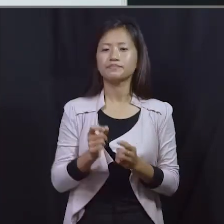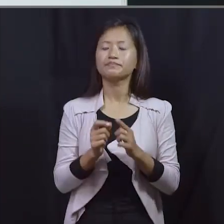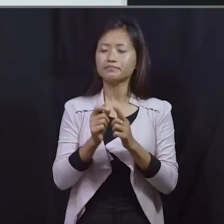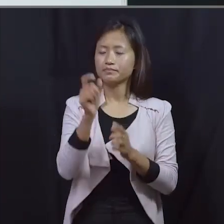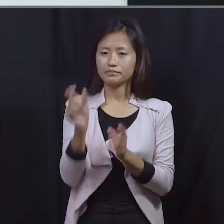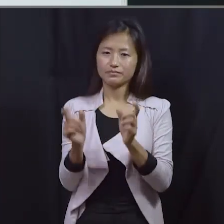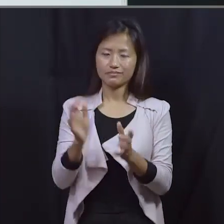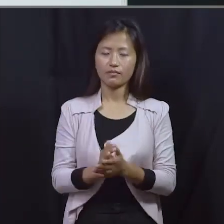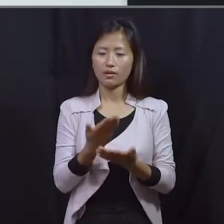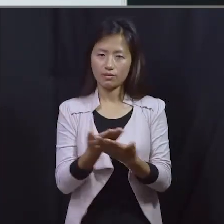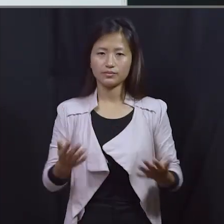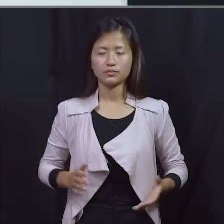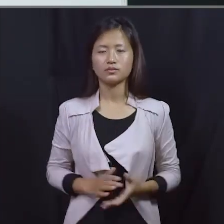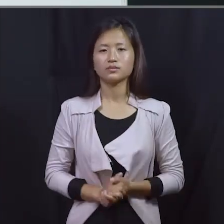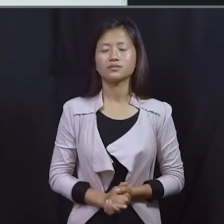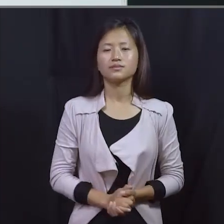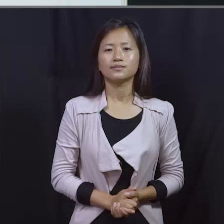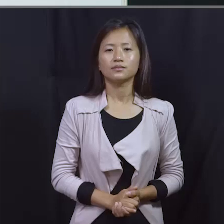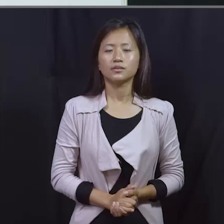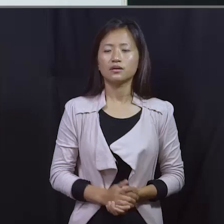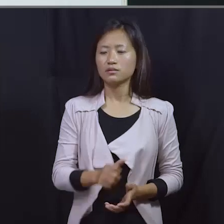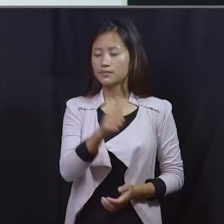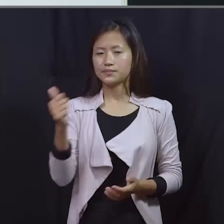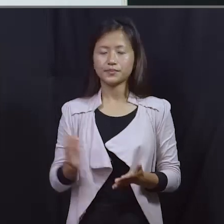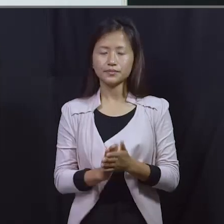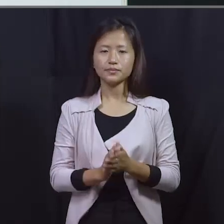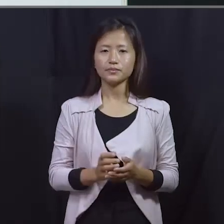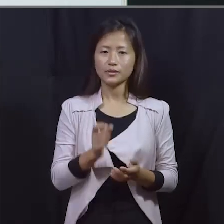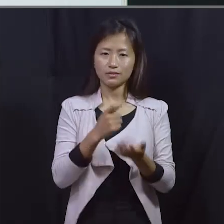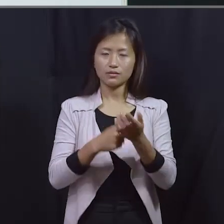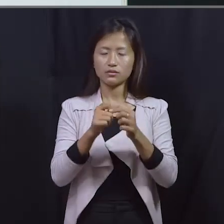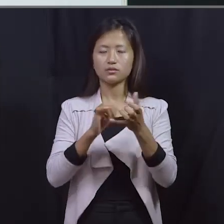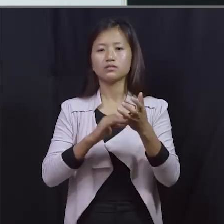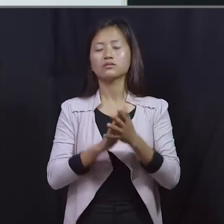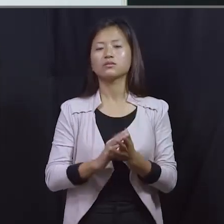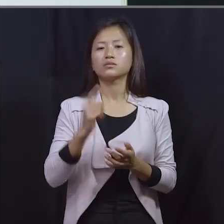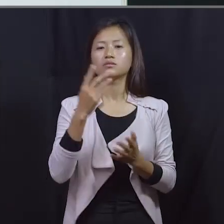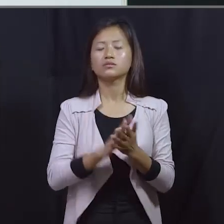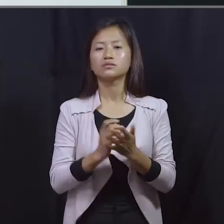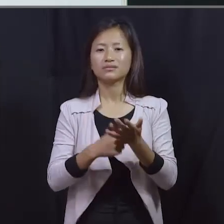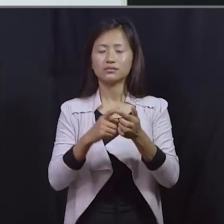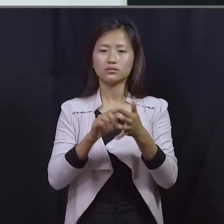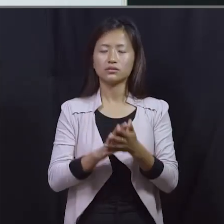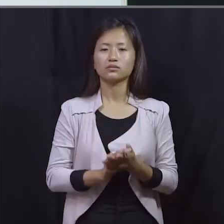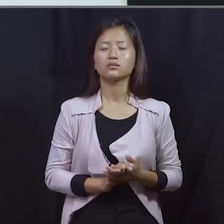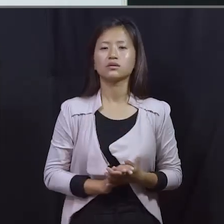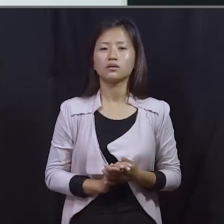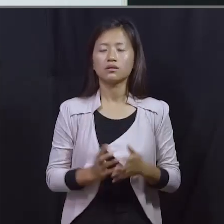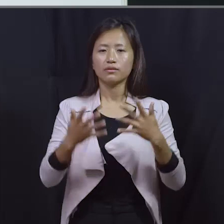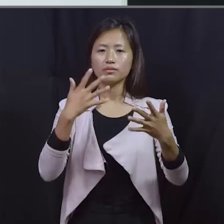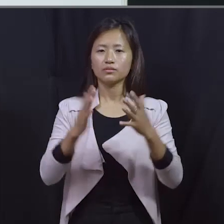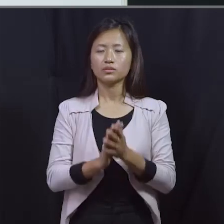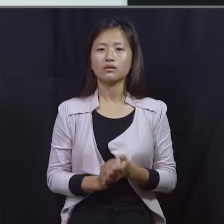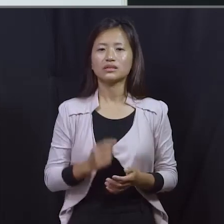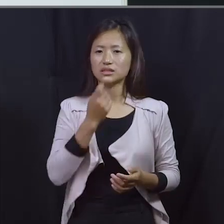peasants. Another reason which affected, or one more incident which affected the Indian peasants, was the